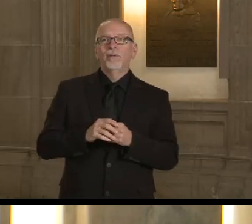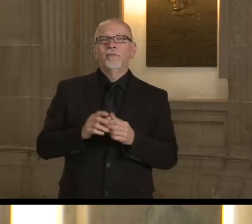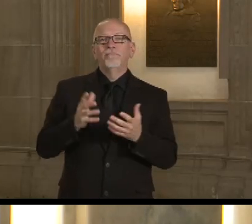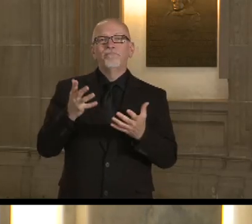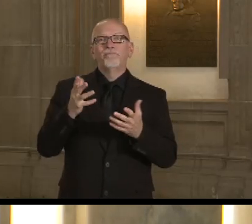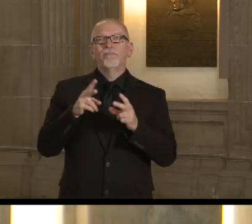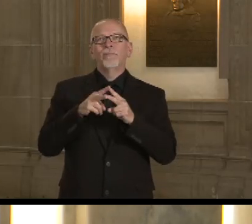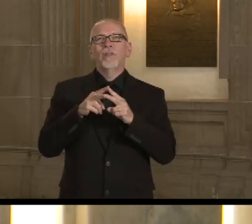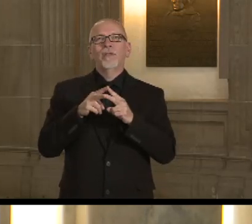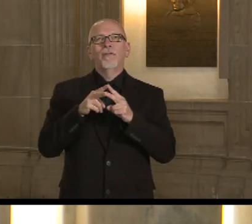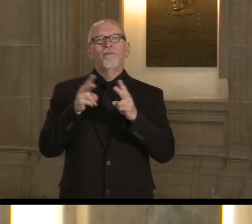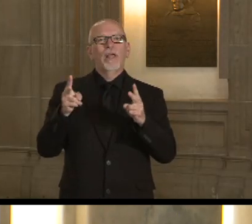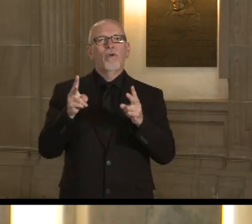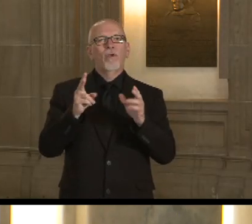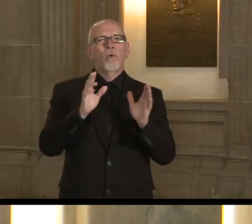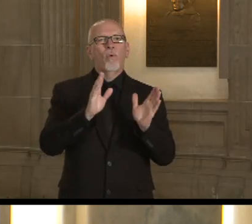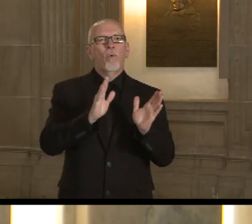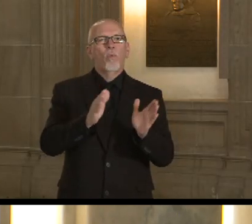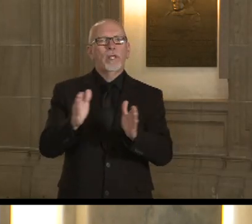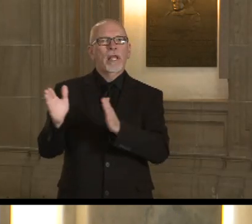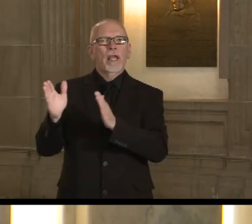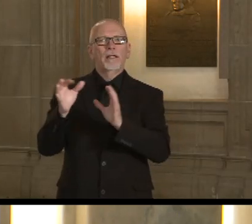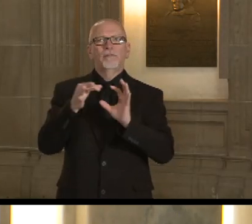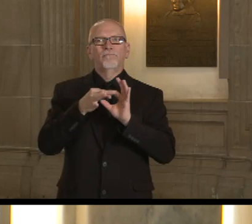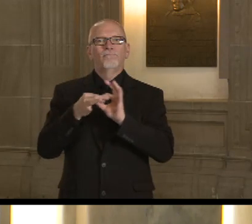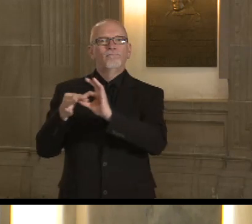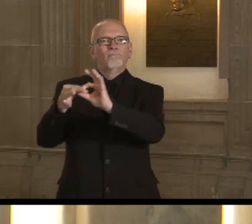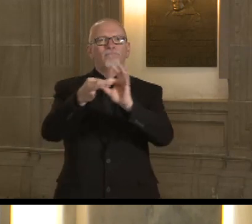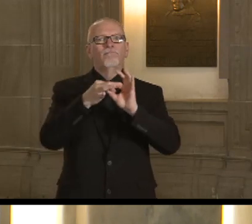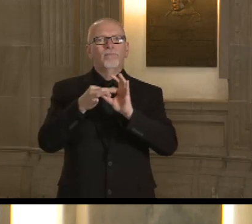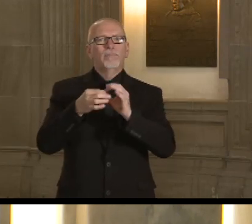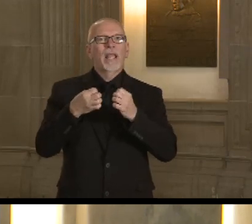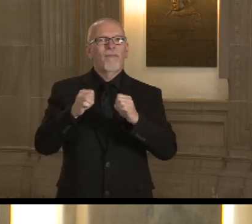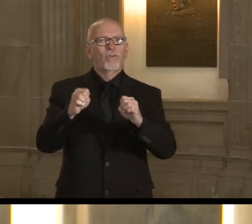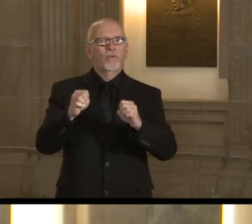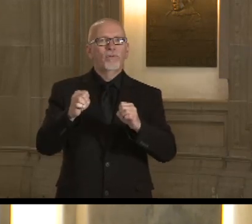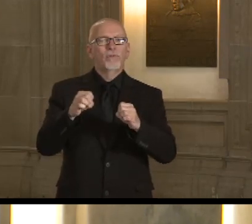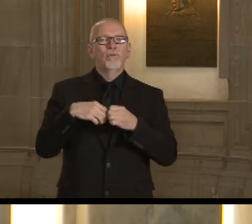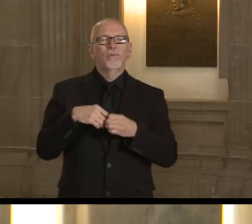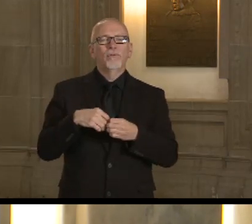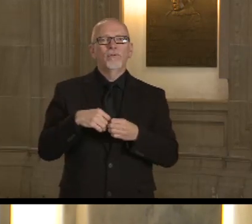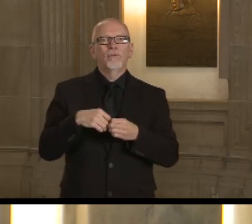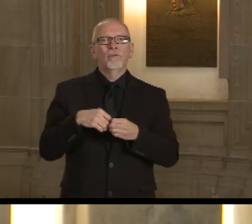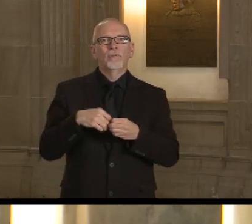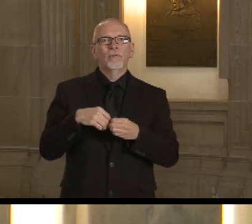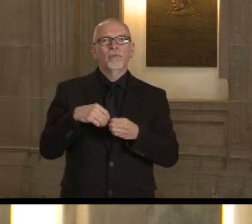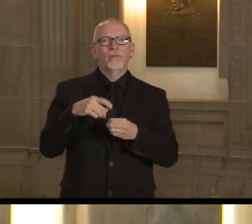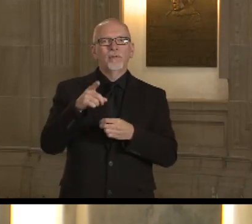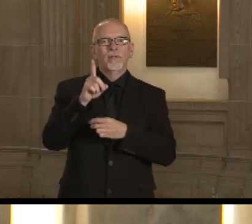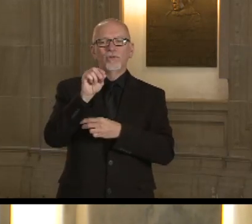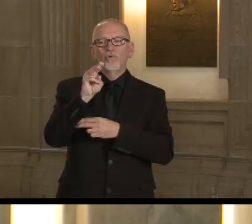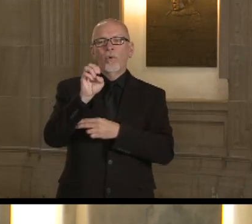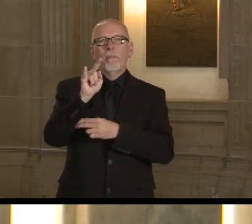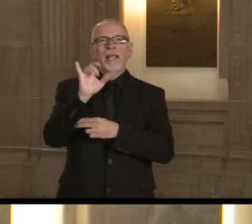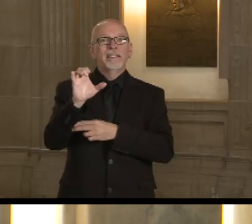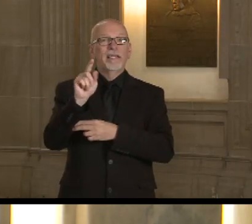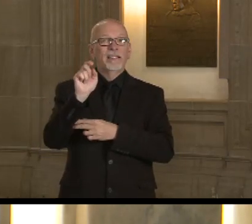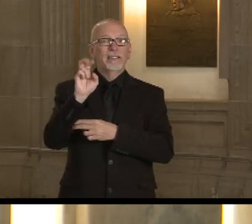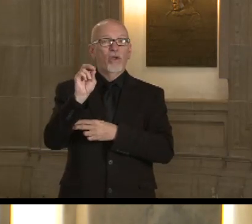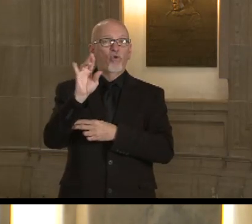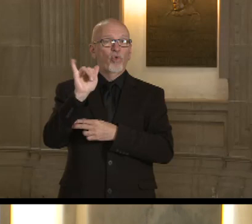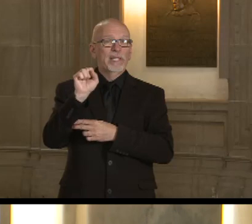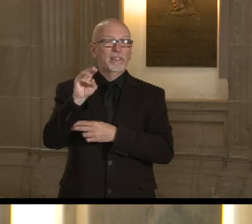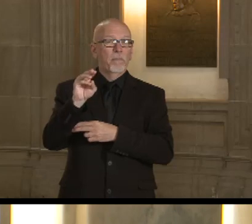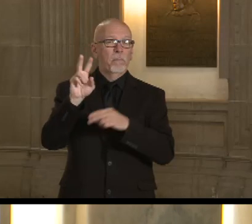a very organized effort. It's domestic terrorism in